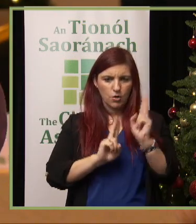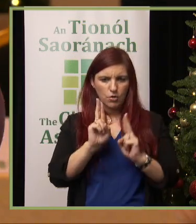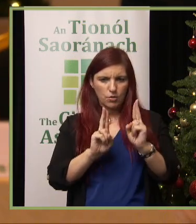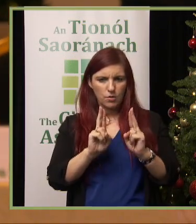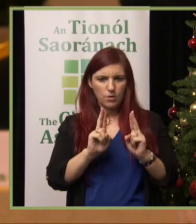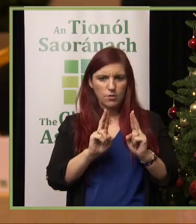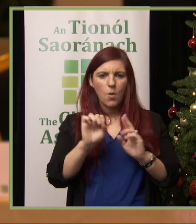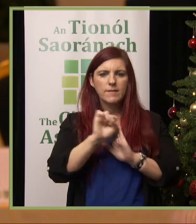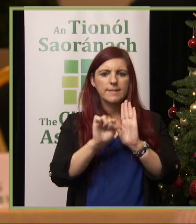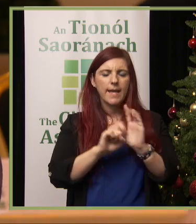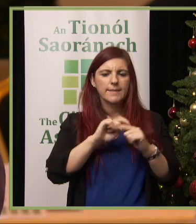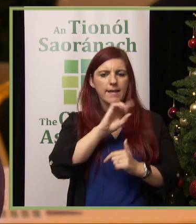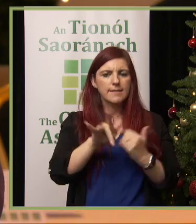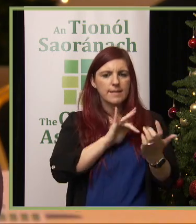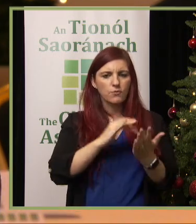and central